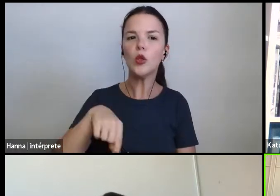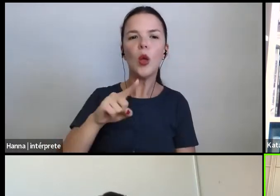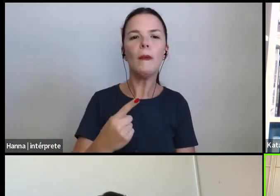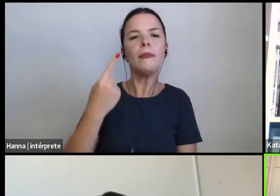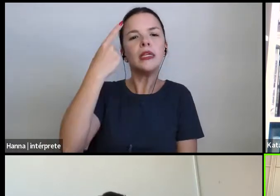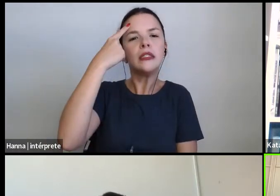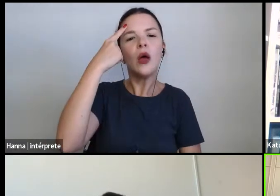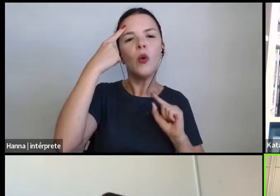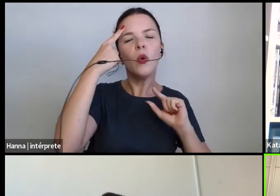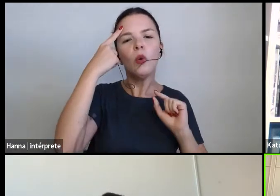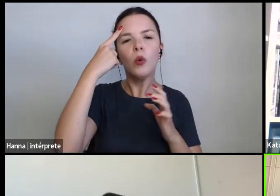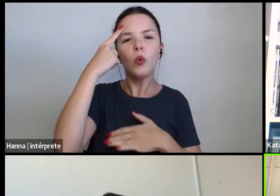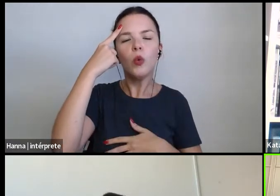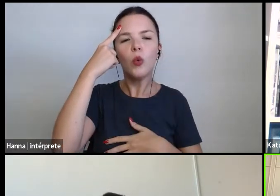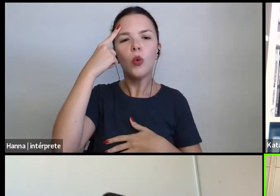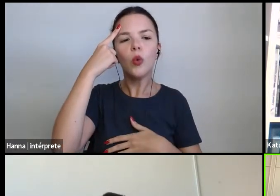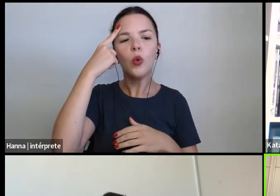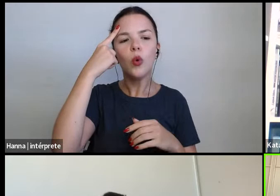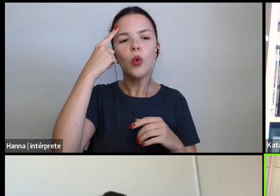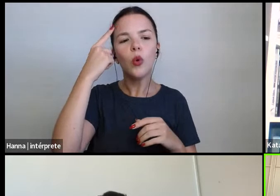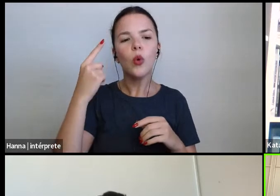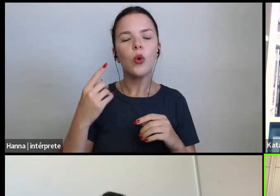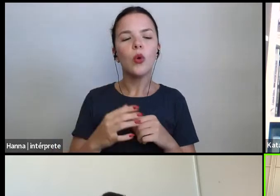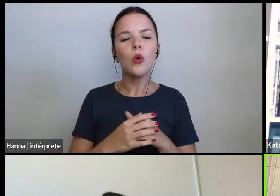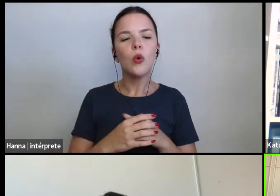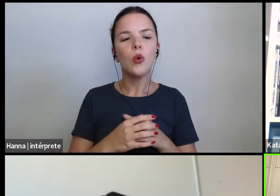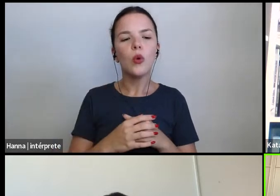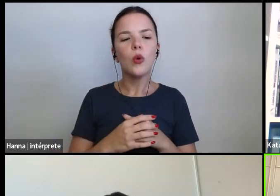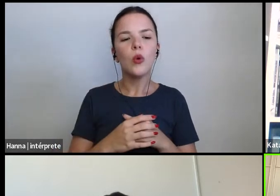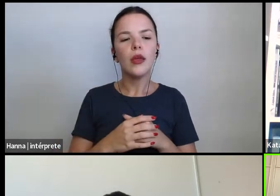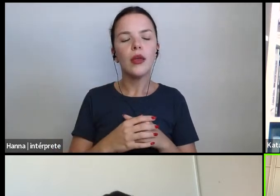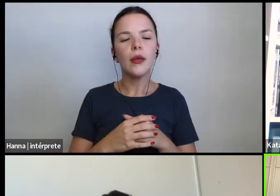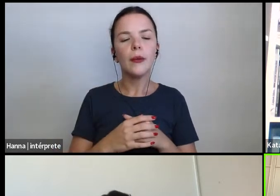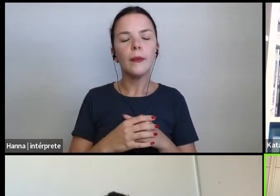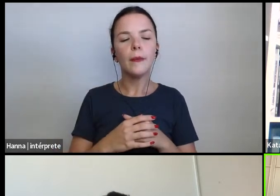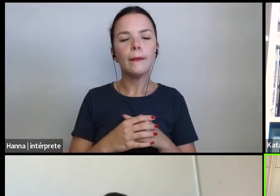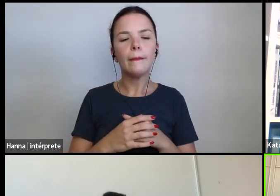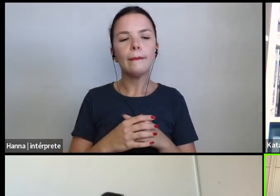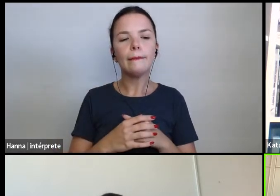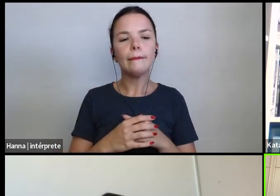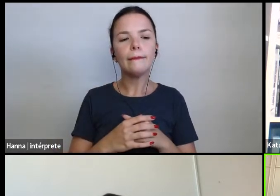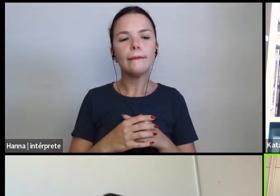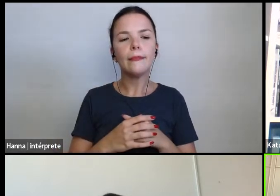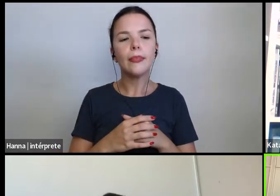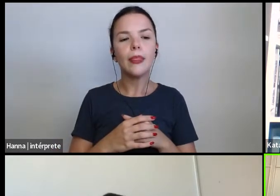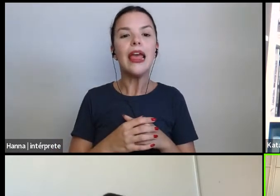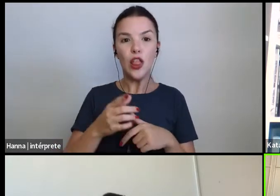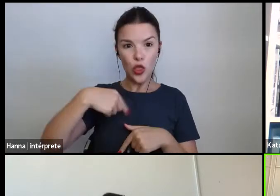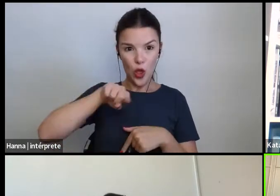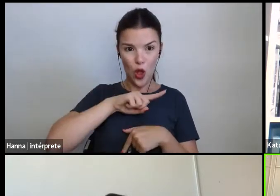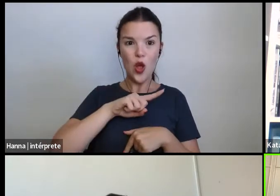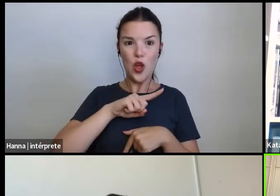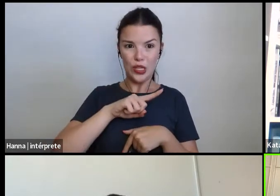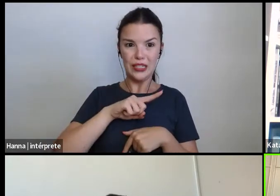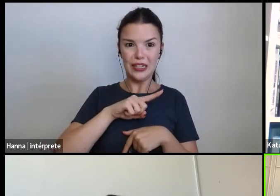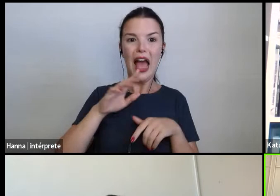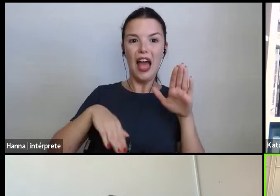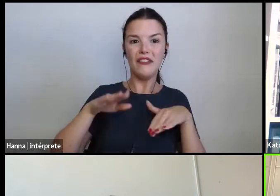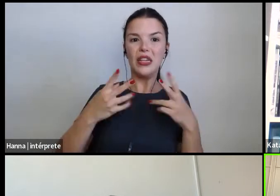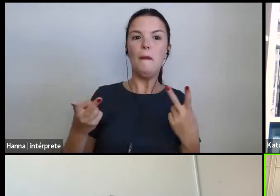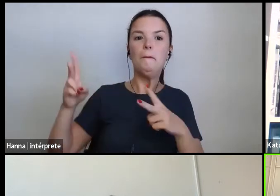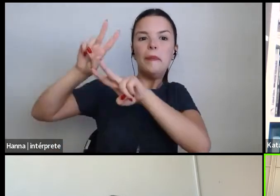primes that do not come from oralized languages